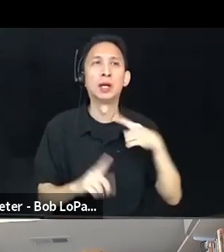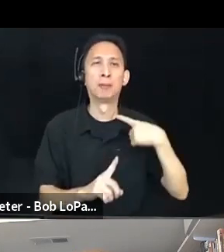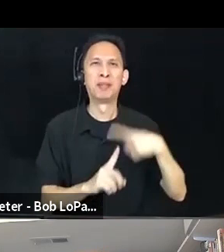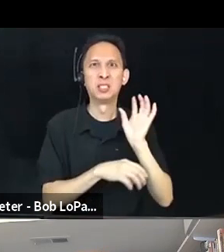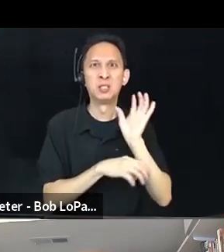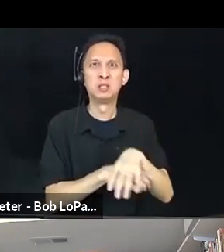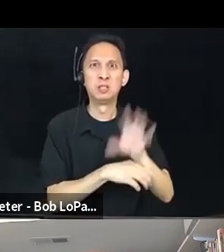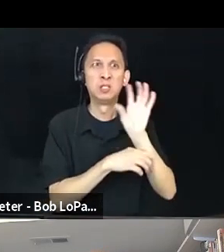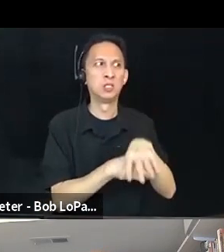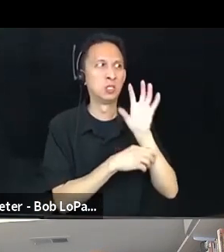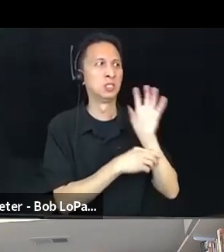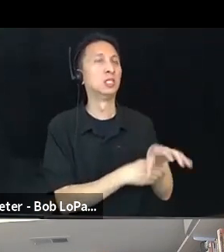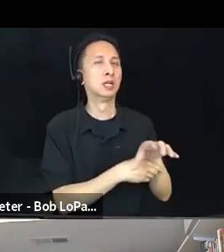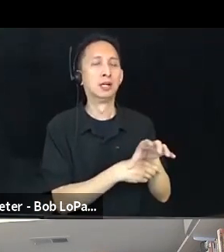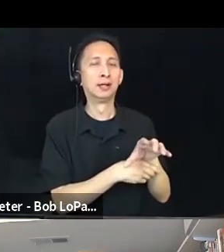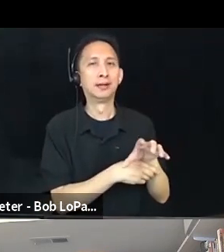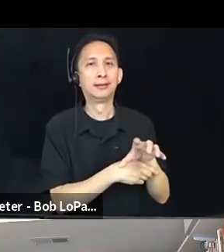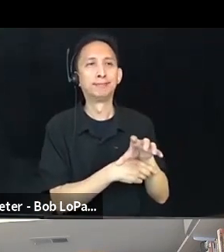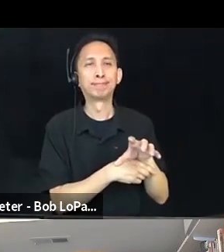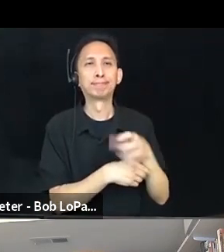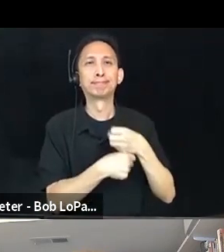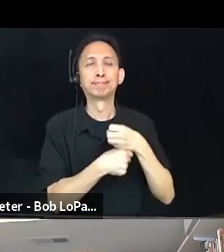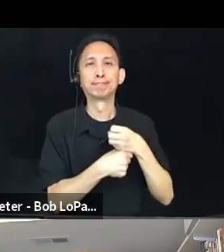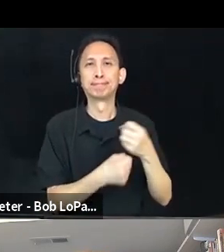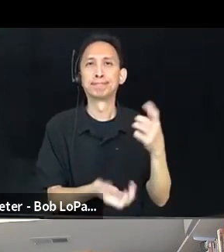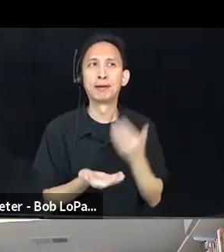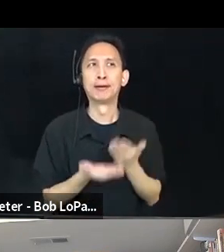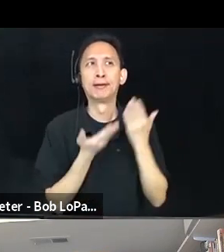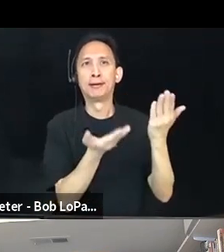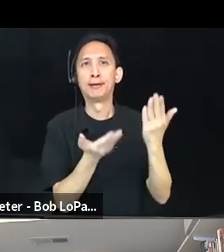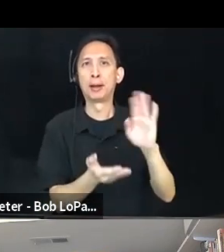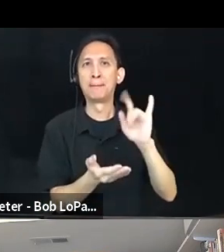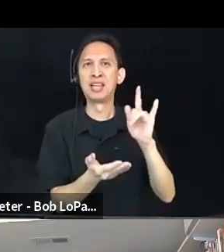in producing referendum after referendum,